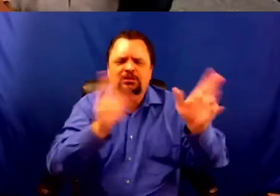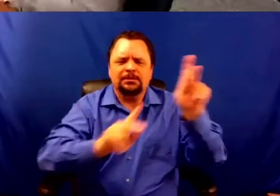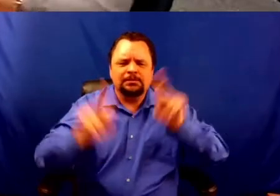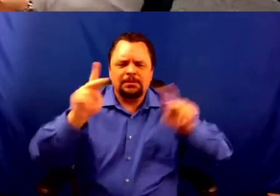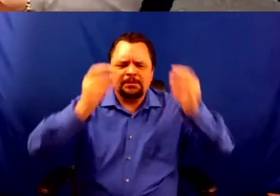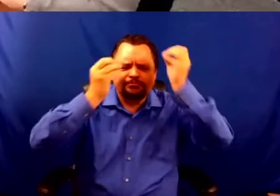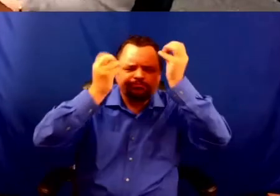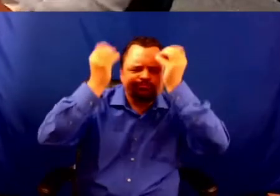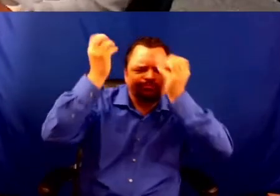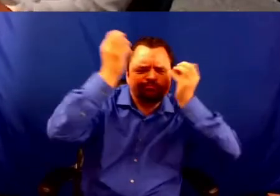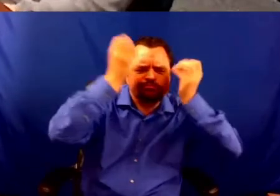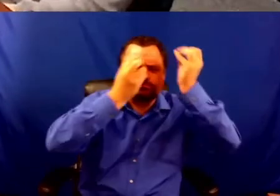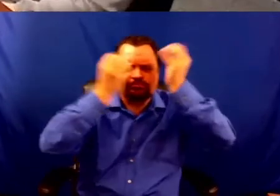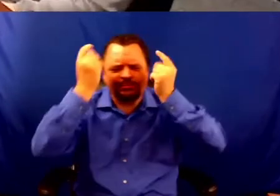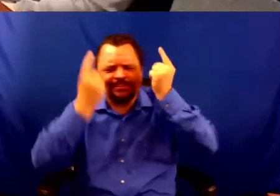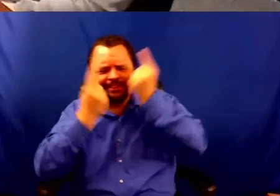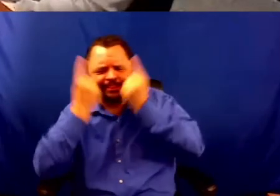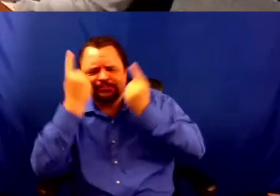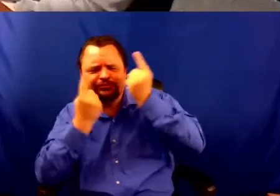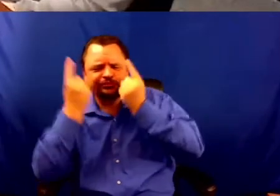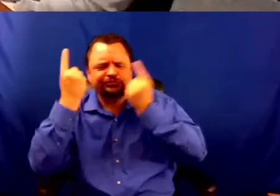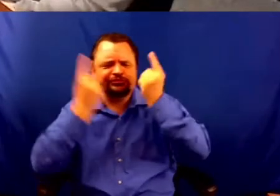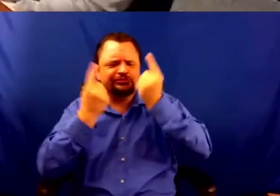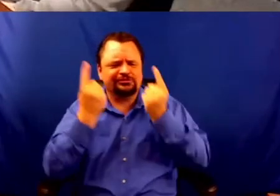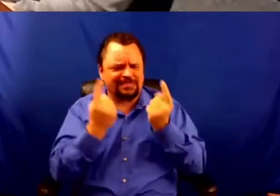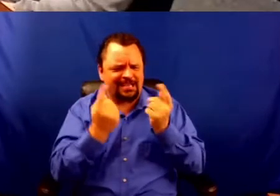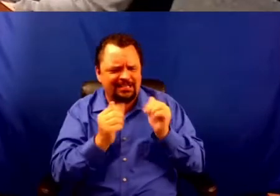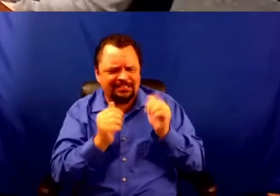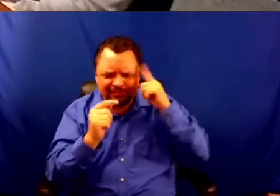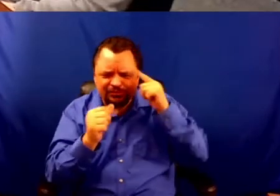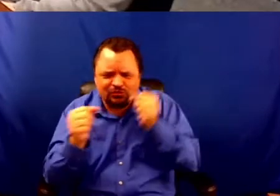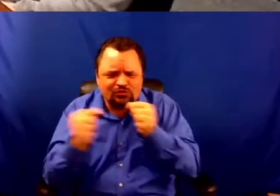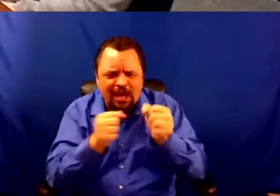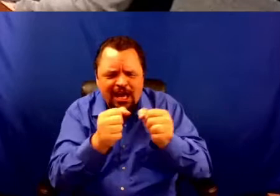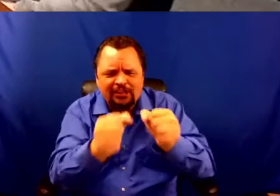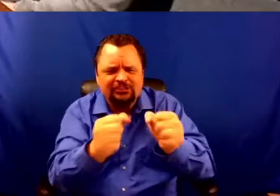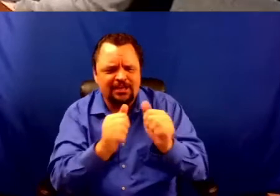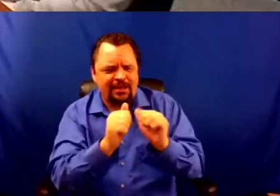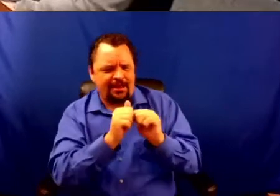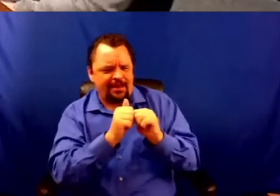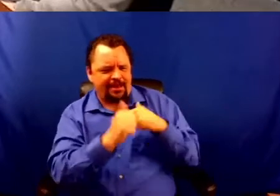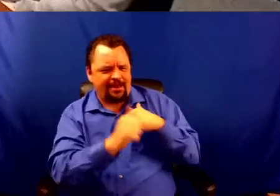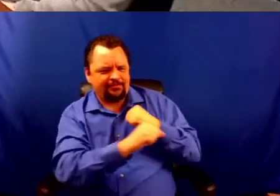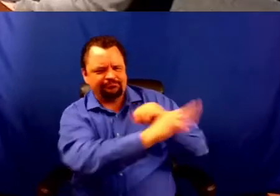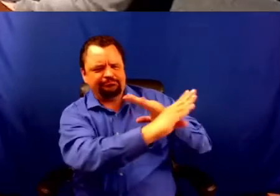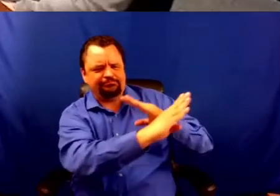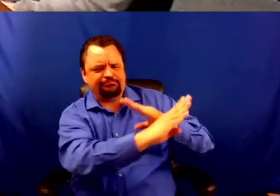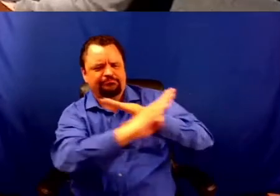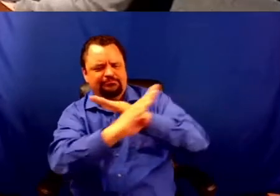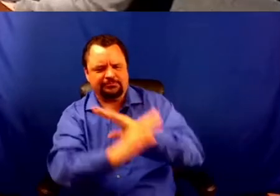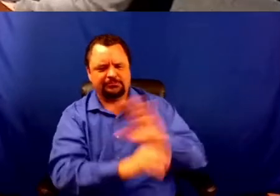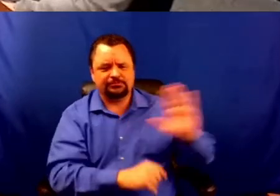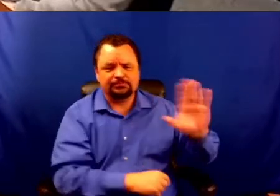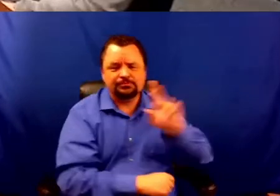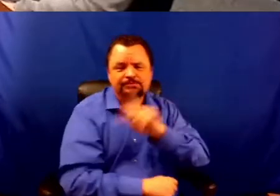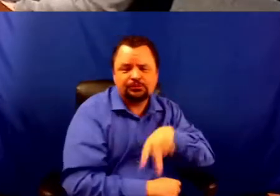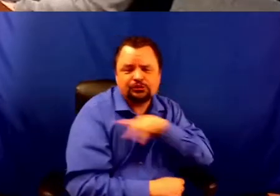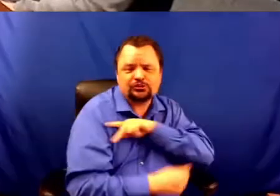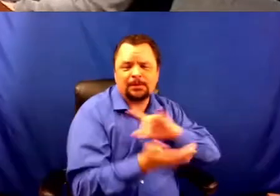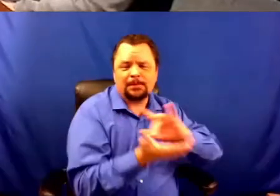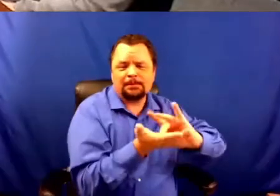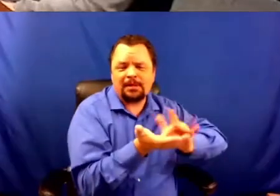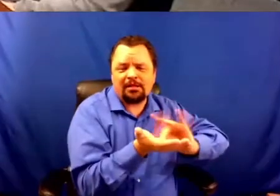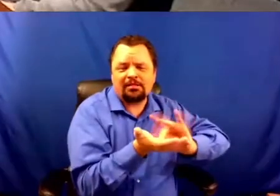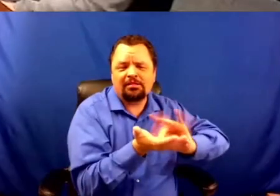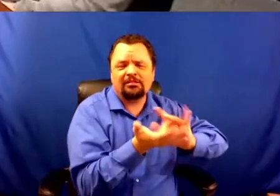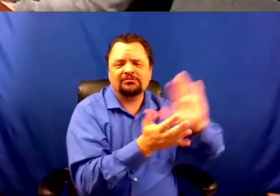of COVID-19 prevention strategies, along with their personal medical situation and religious beliefs, including hand washing, social distancing, staying home